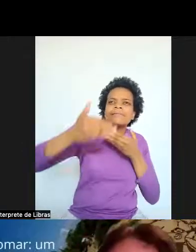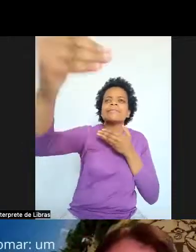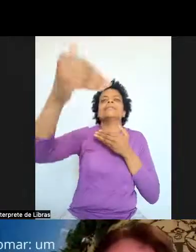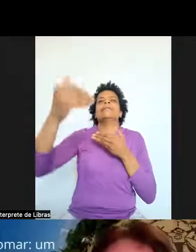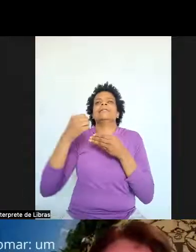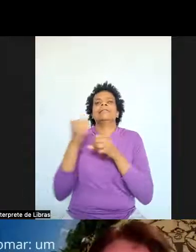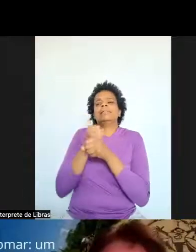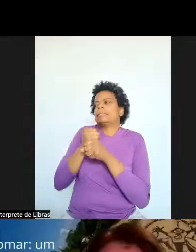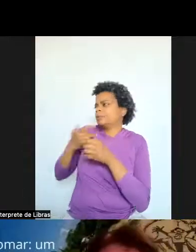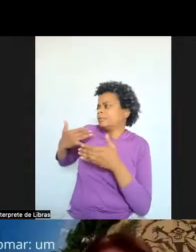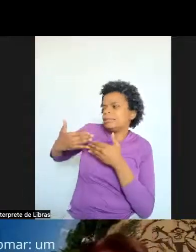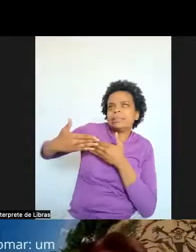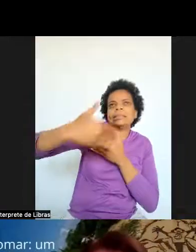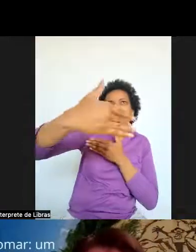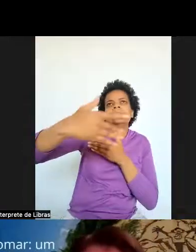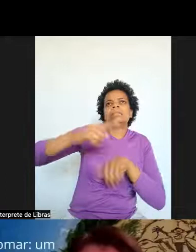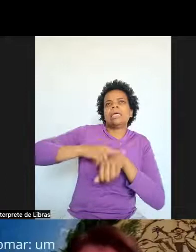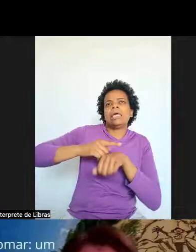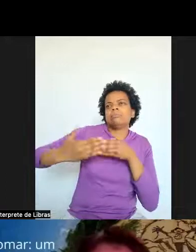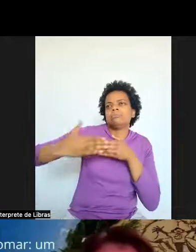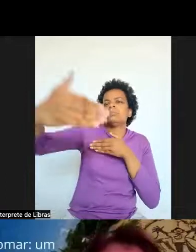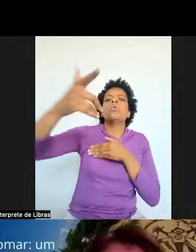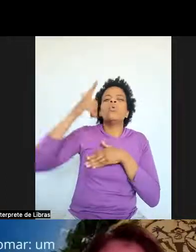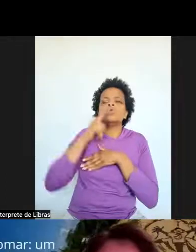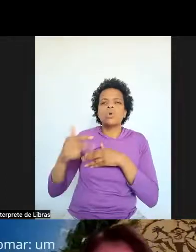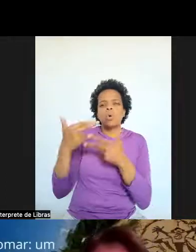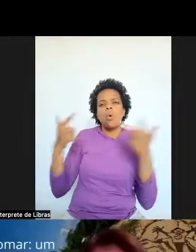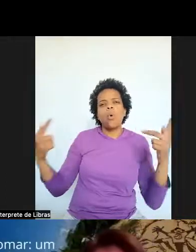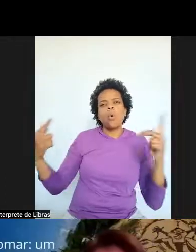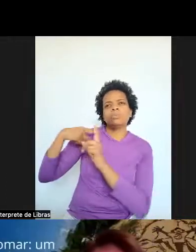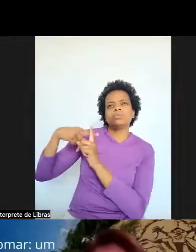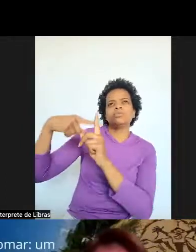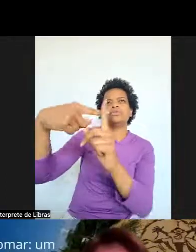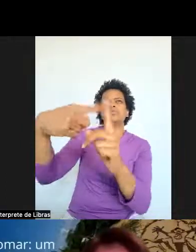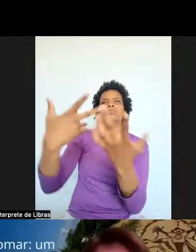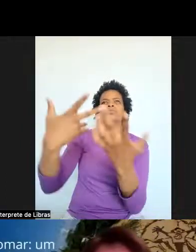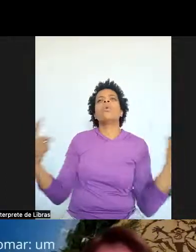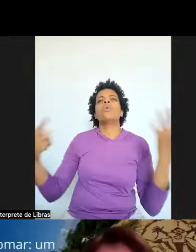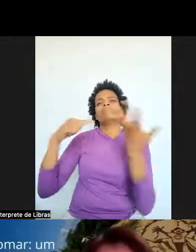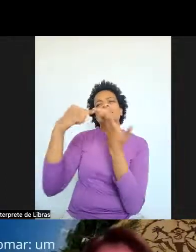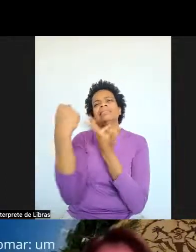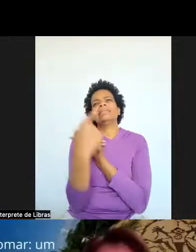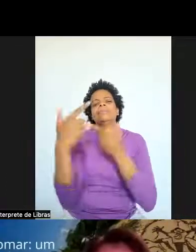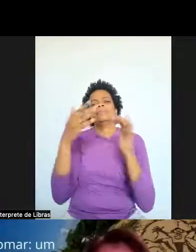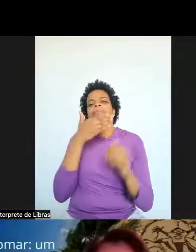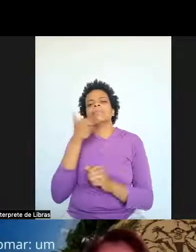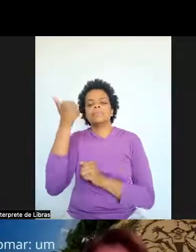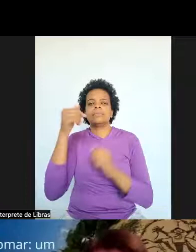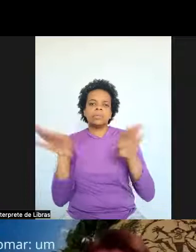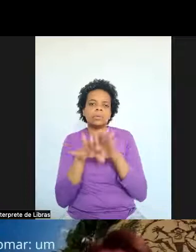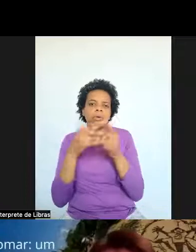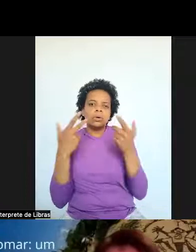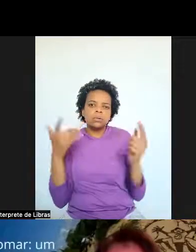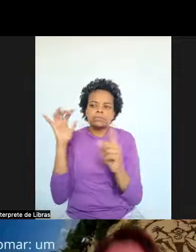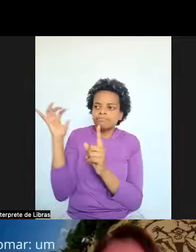work has been reaching positive results? And how can we identify the opportunities